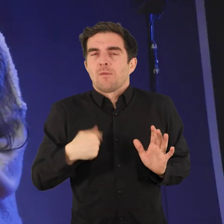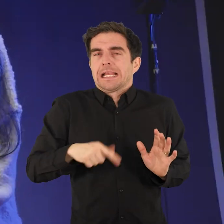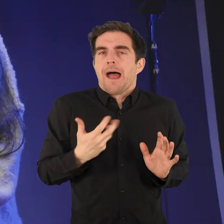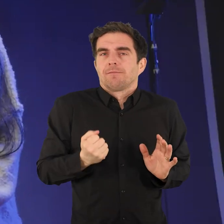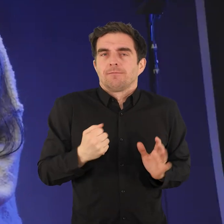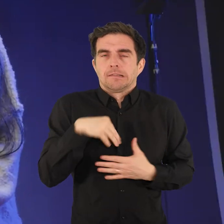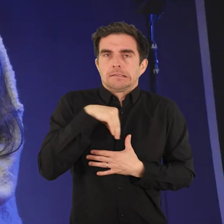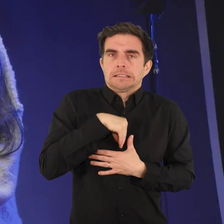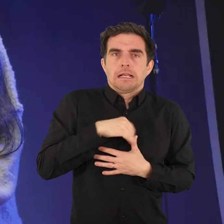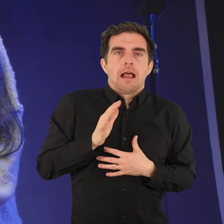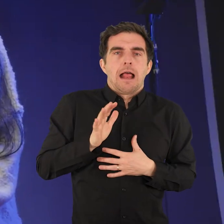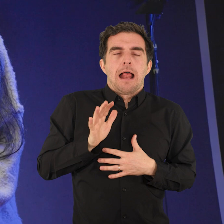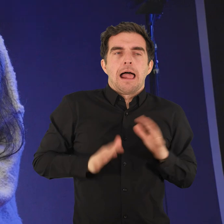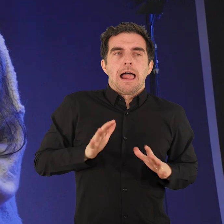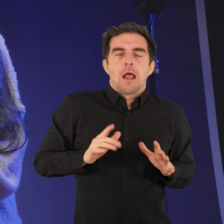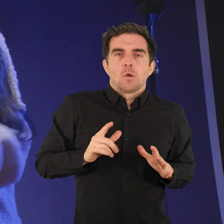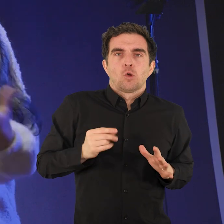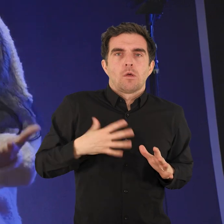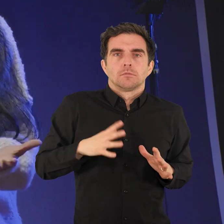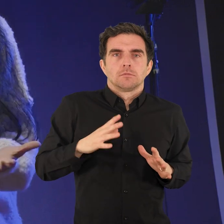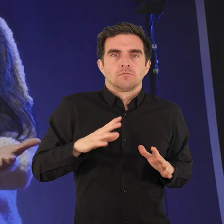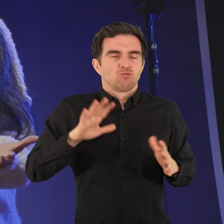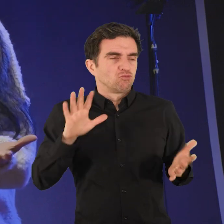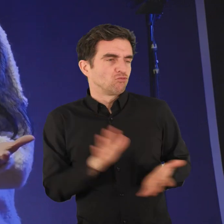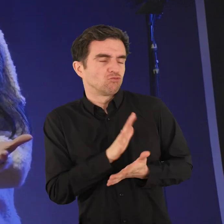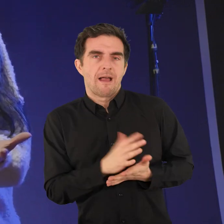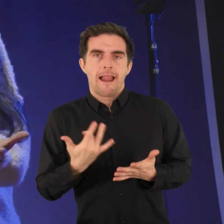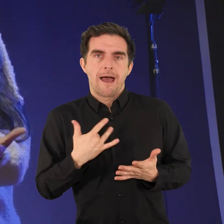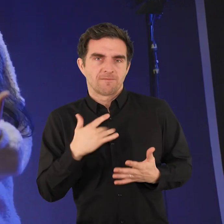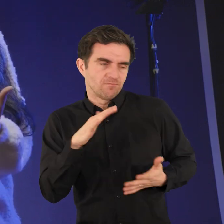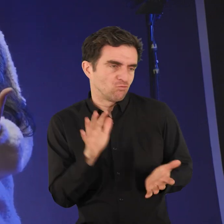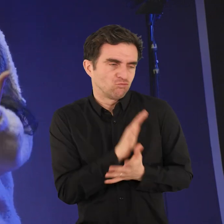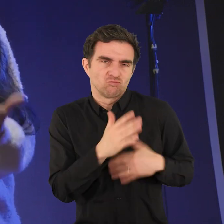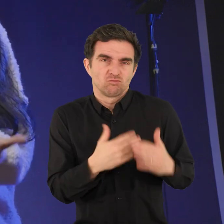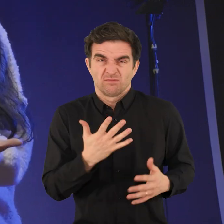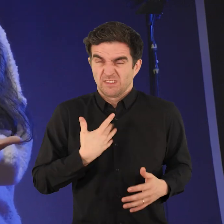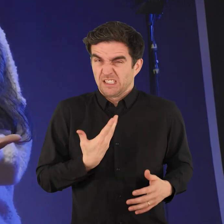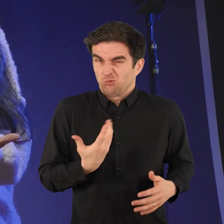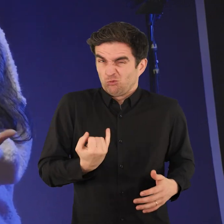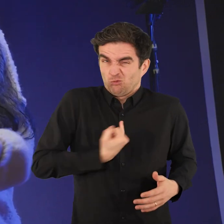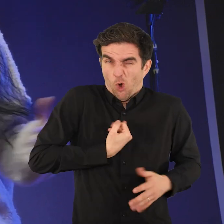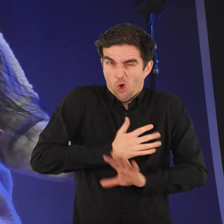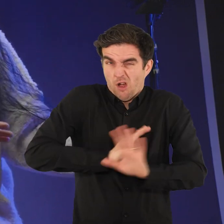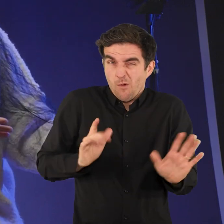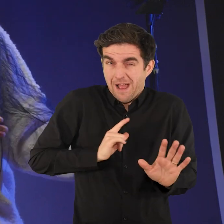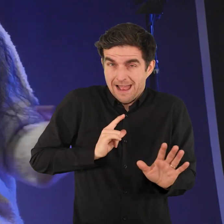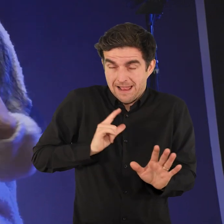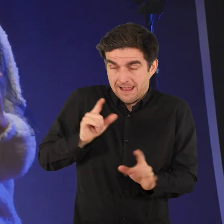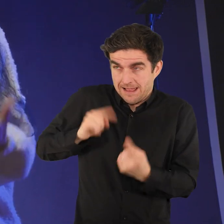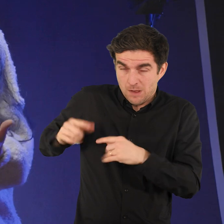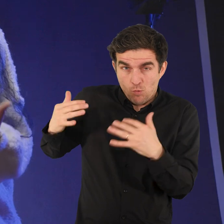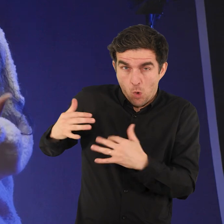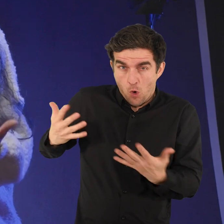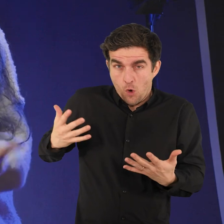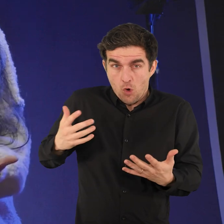bit hesitant with fully enjoying our life, because it feels wrong. While your people suffer, it